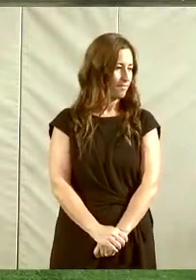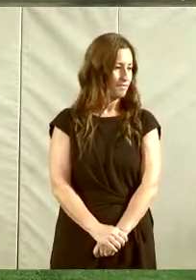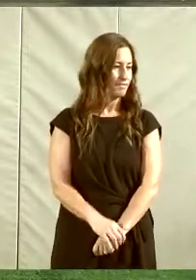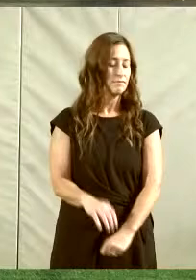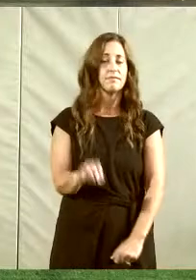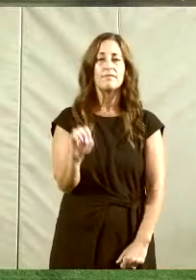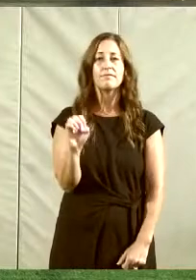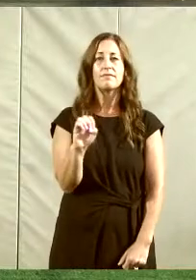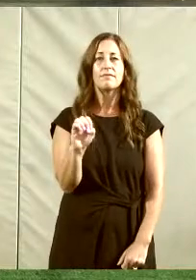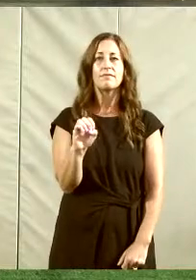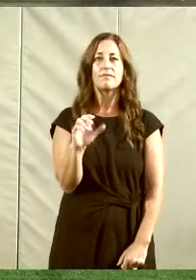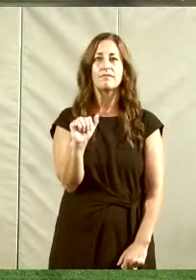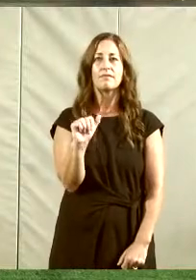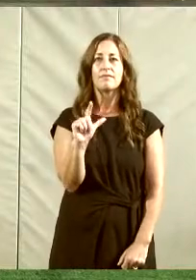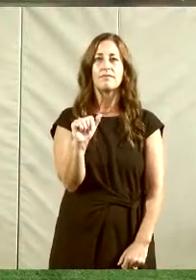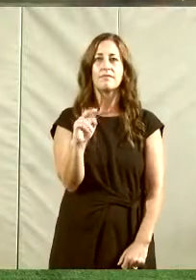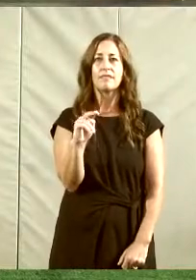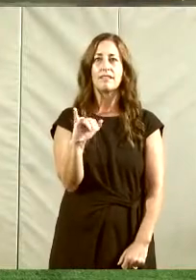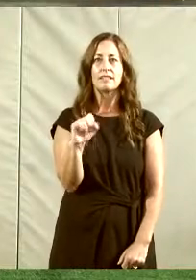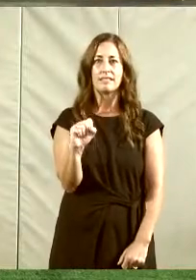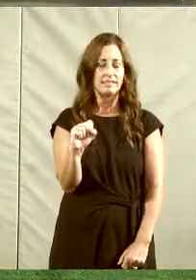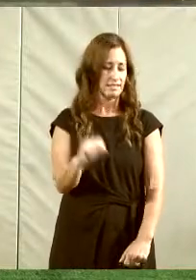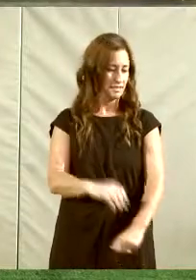Elena Roxanne Alanis.